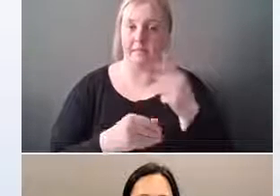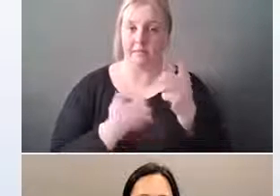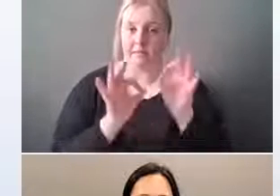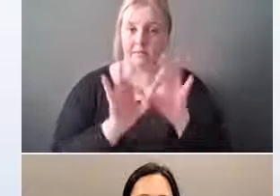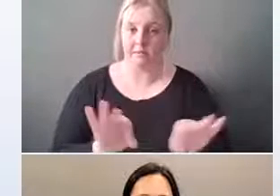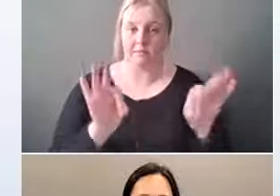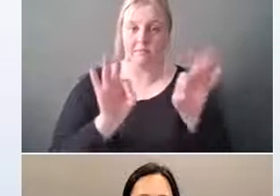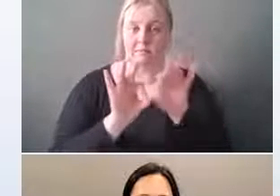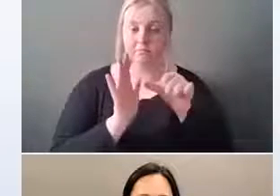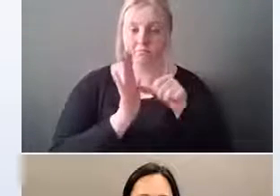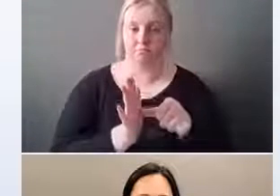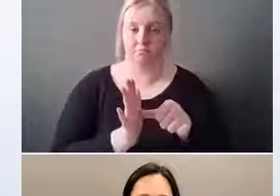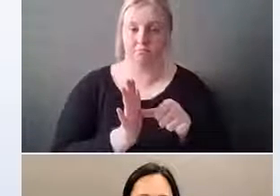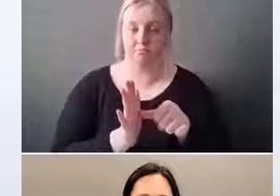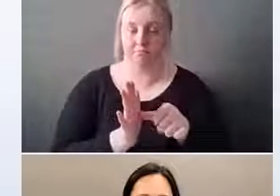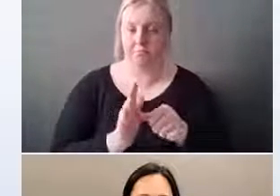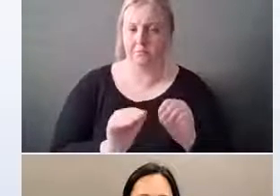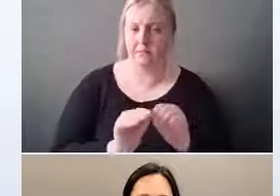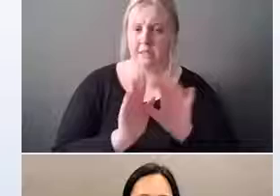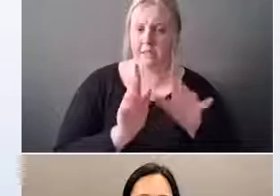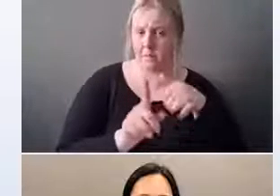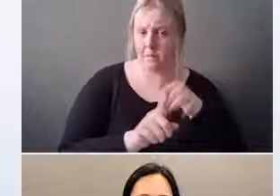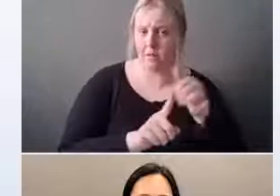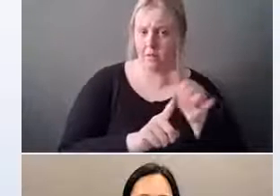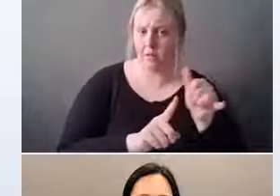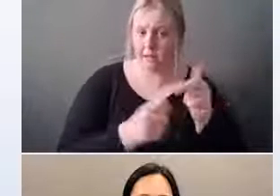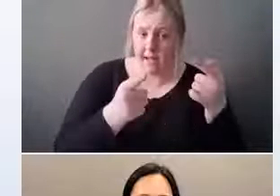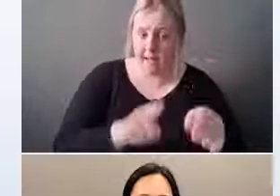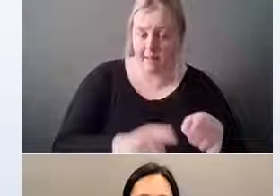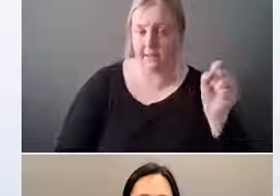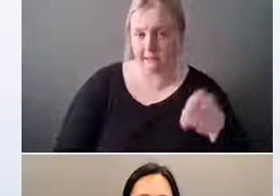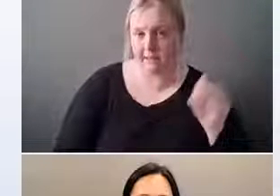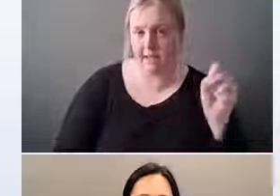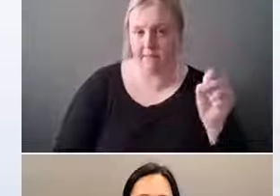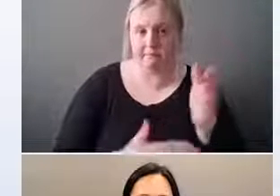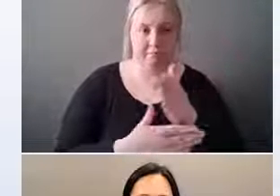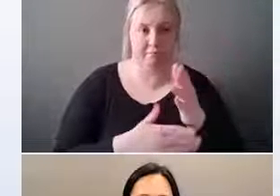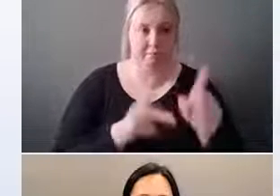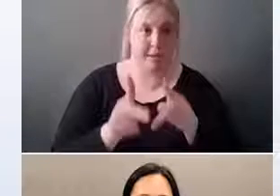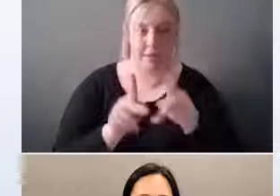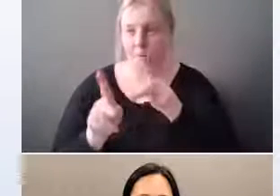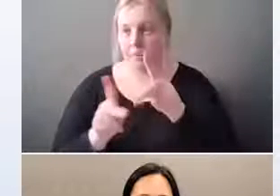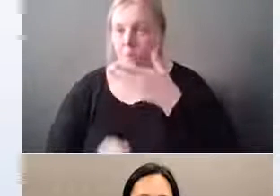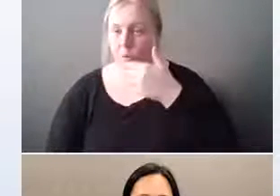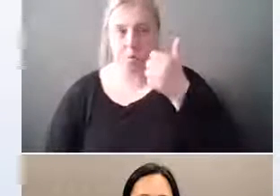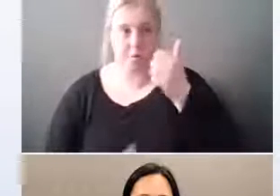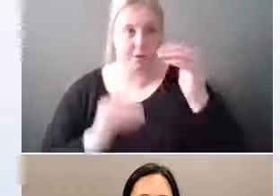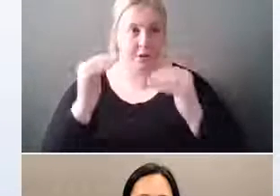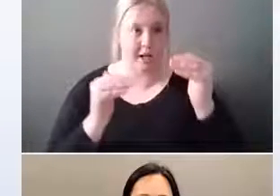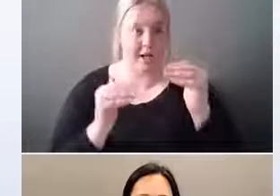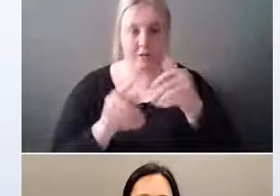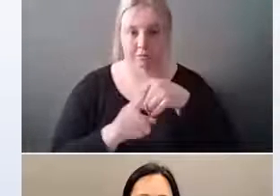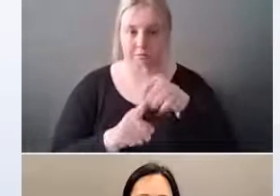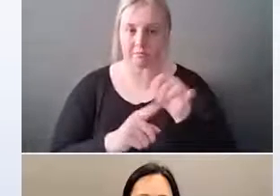that it was quite evident that in fact, bullying does occur between older adults. That said, it